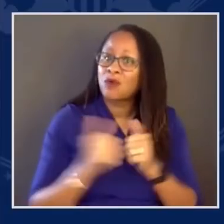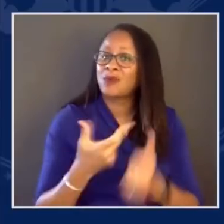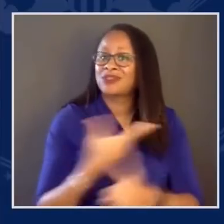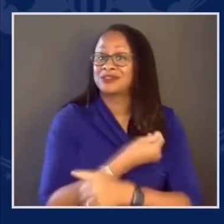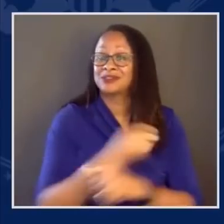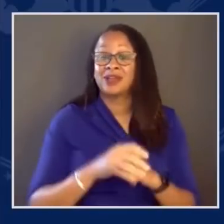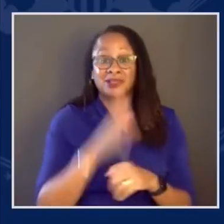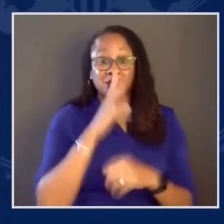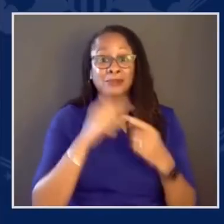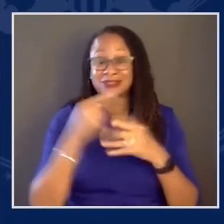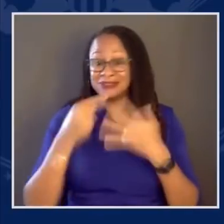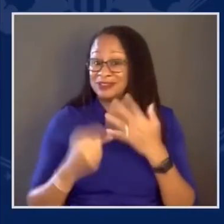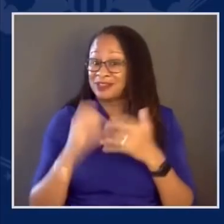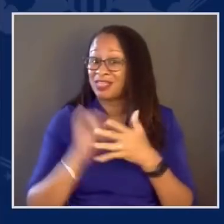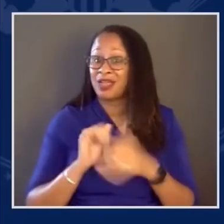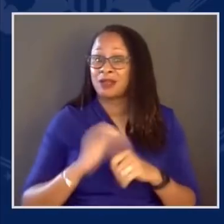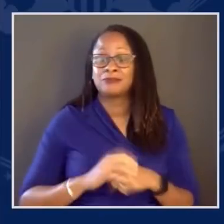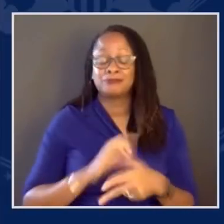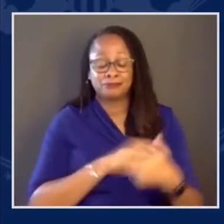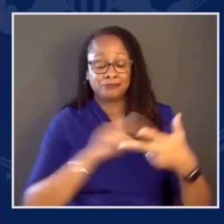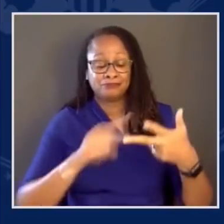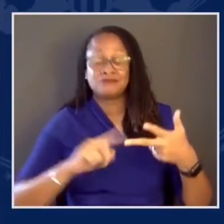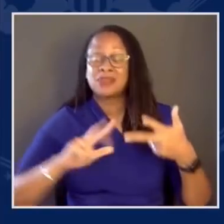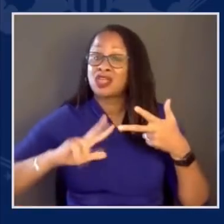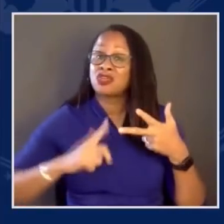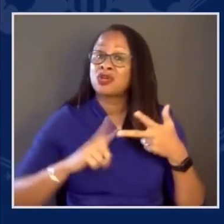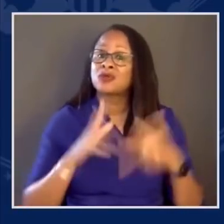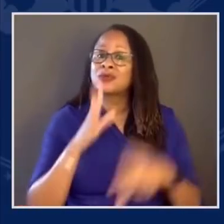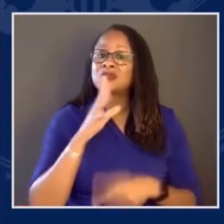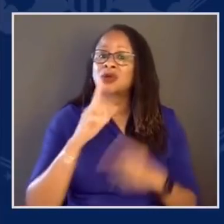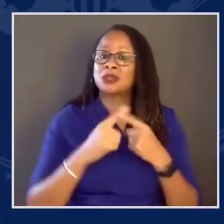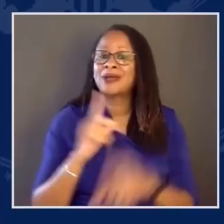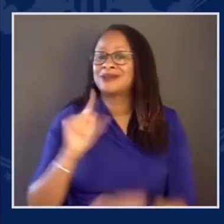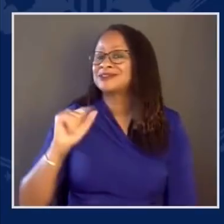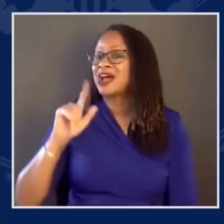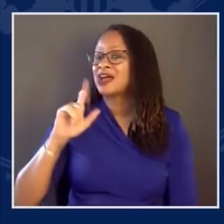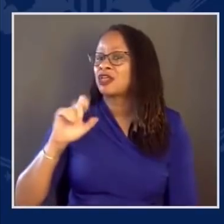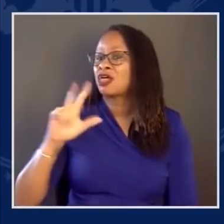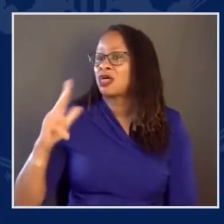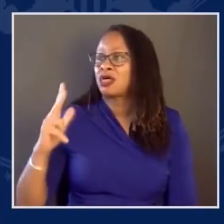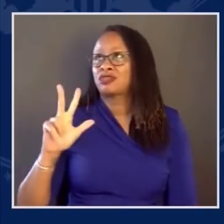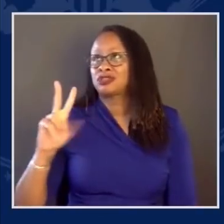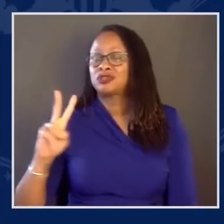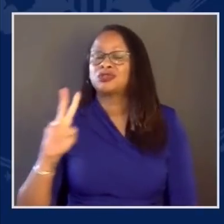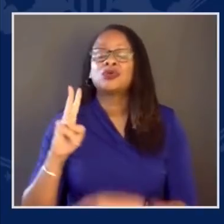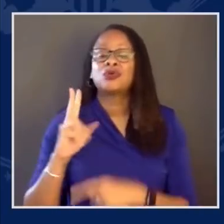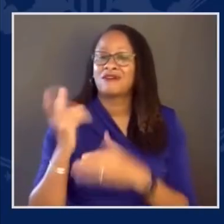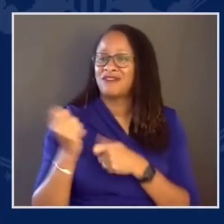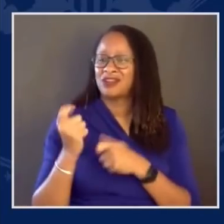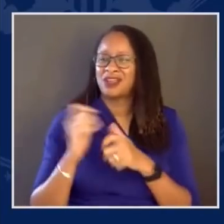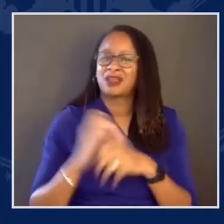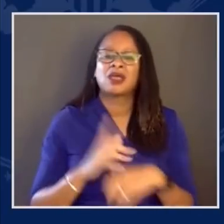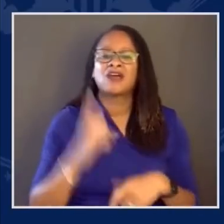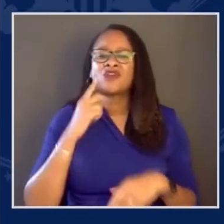Thirdly, we discussed the need to help states with Title 32 funding for the National Guard. That's a fancy way of